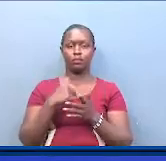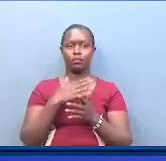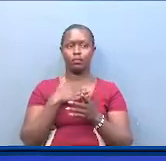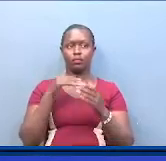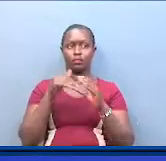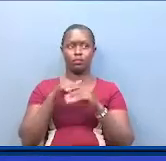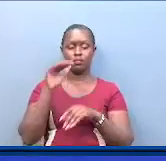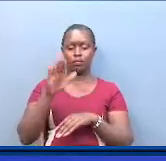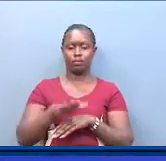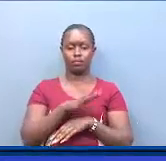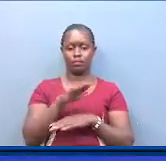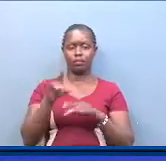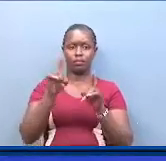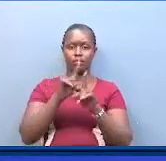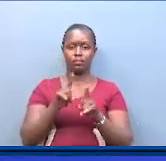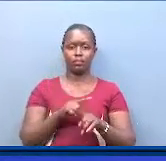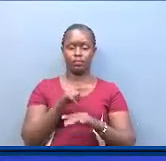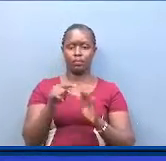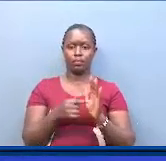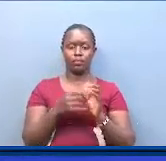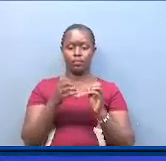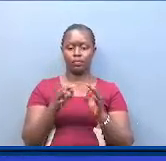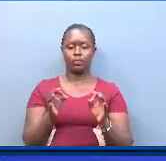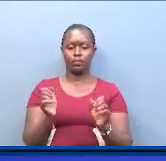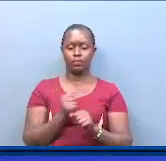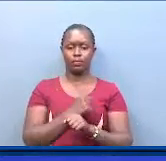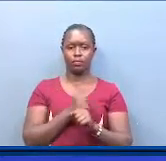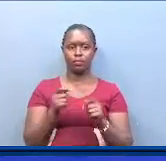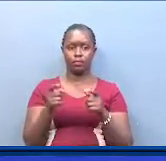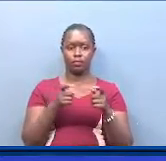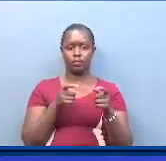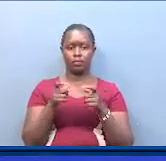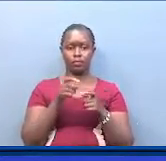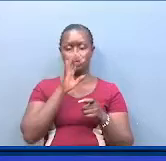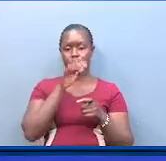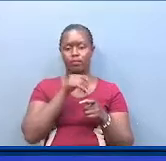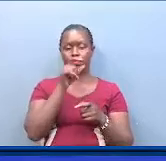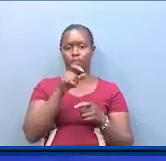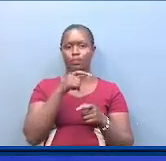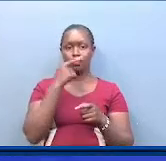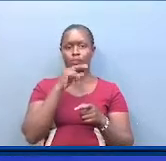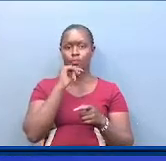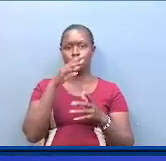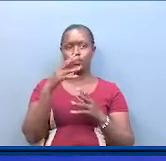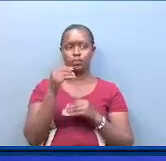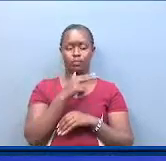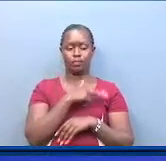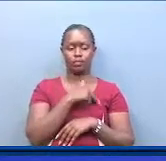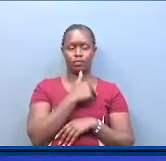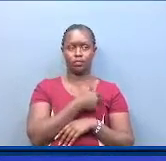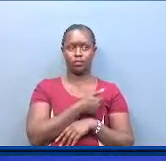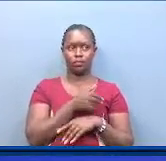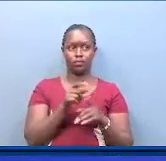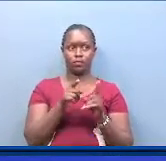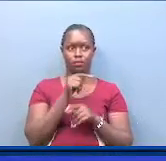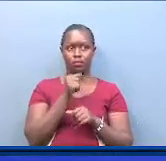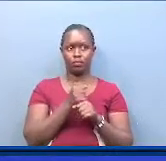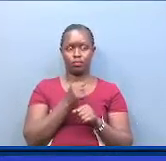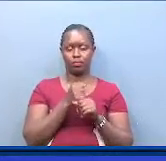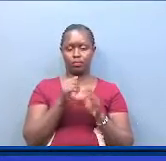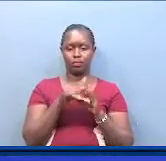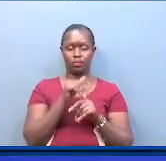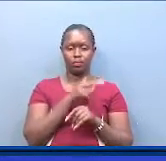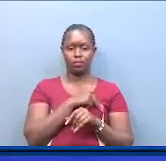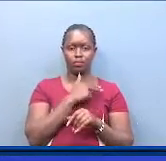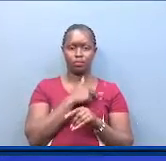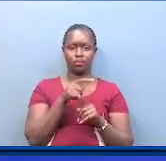parliament. And in this case, we are talking of, if you cannot be operated by somebody who has not gone to hospital and to work in a hospital or